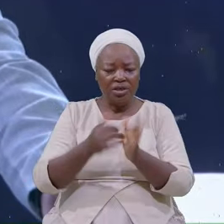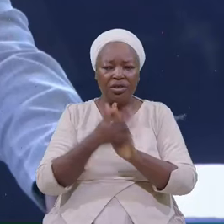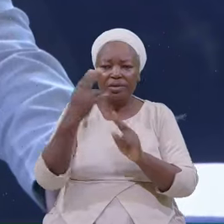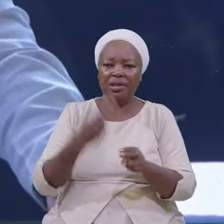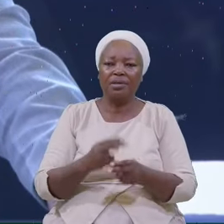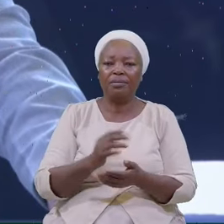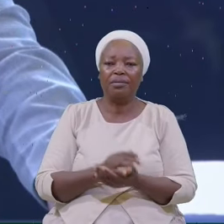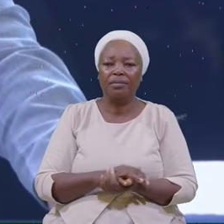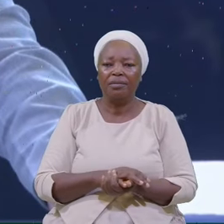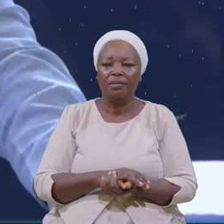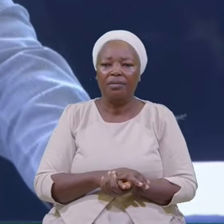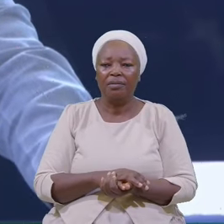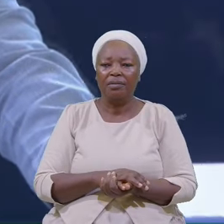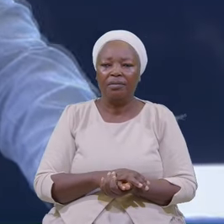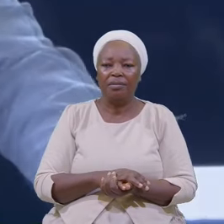healed.